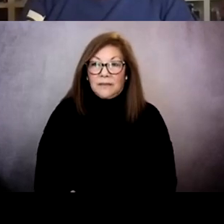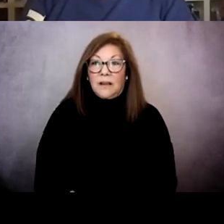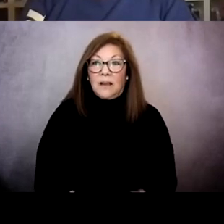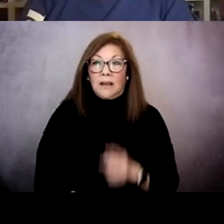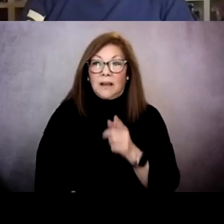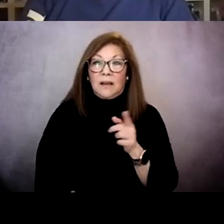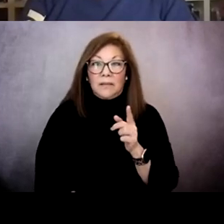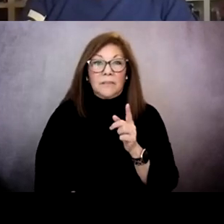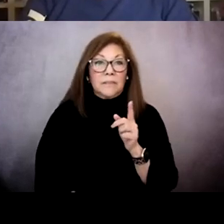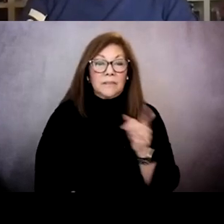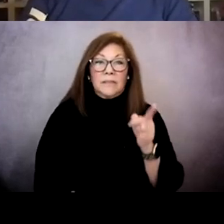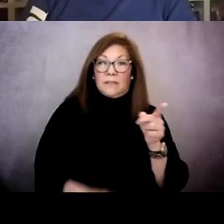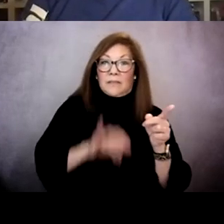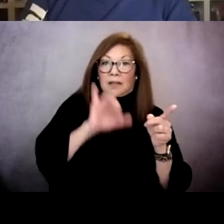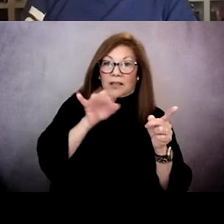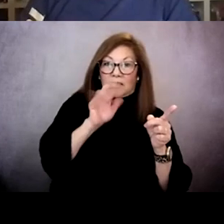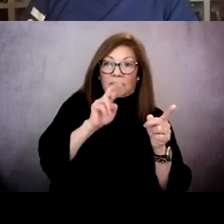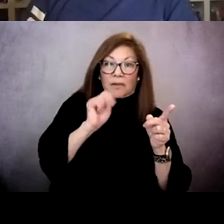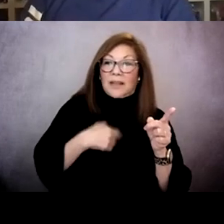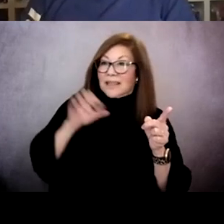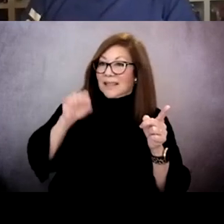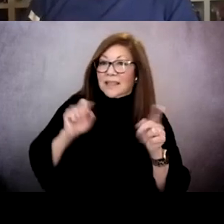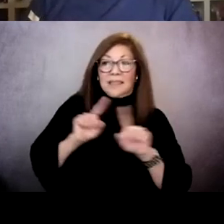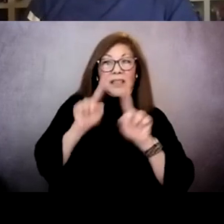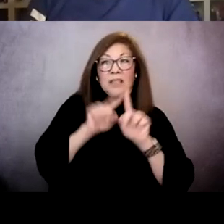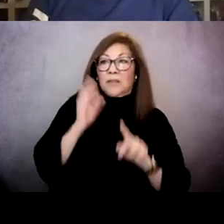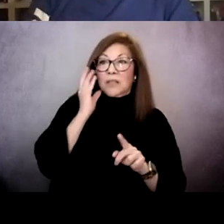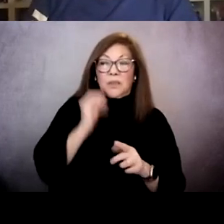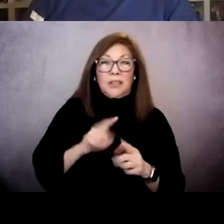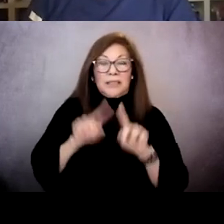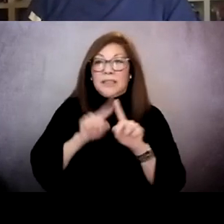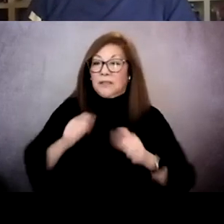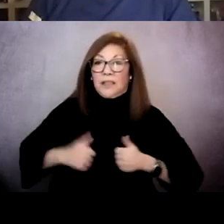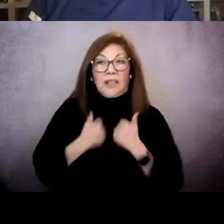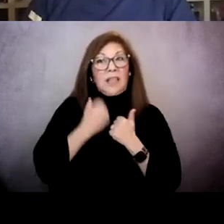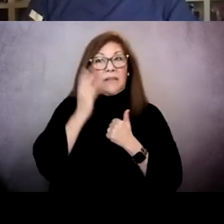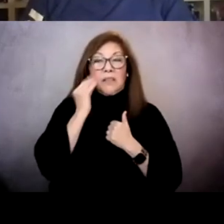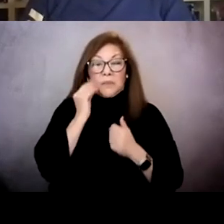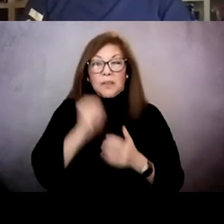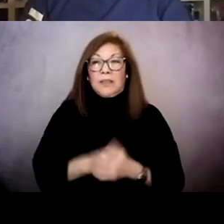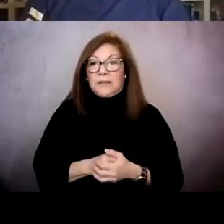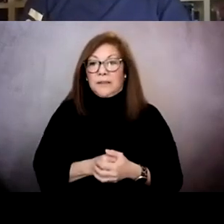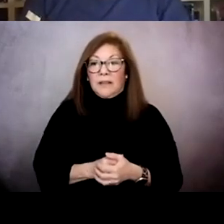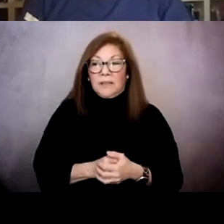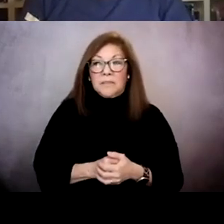I mean, yes, right? It's a different experience. It's a different lived experience. There